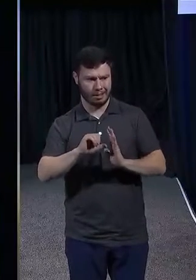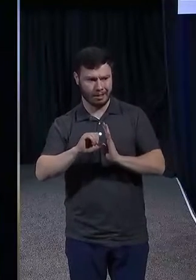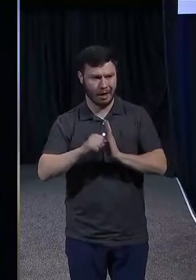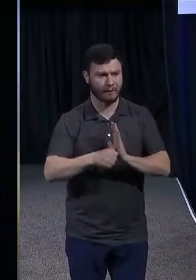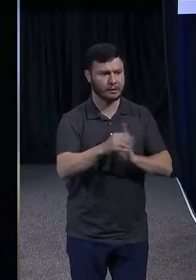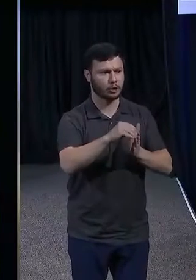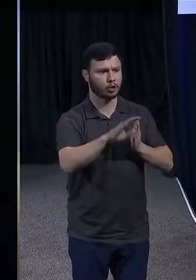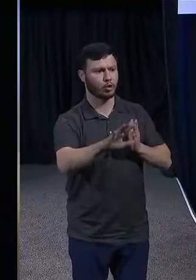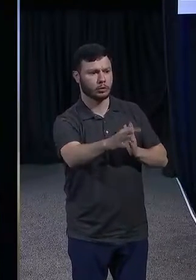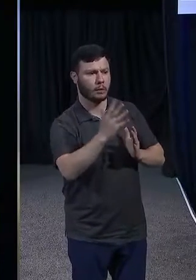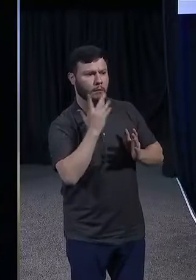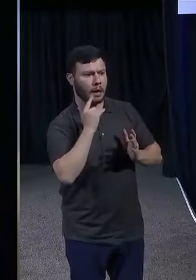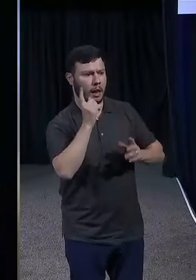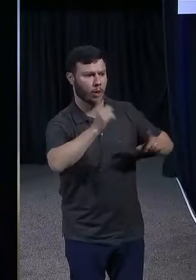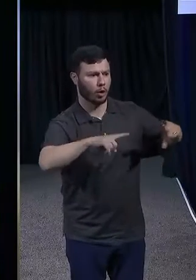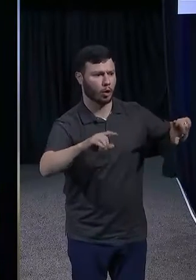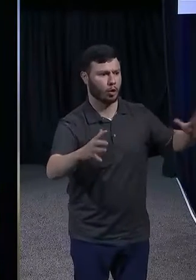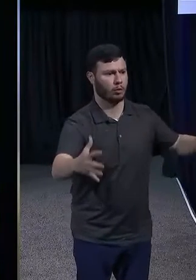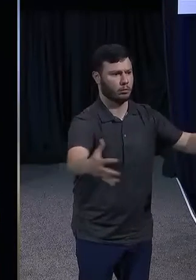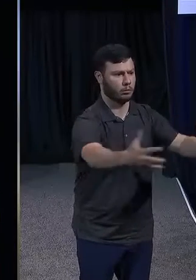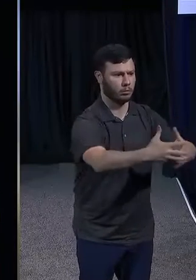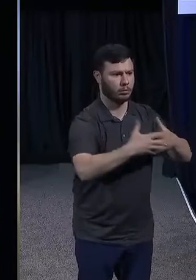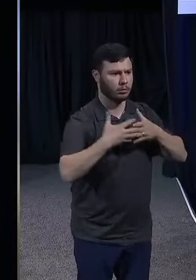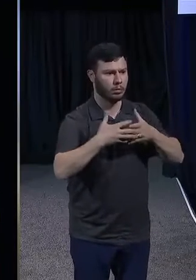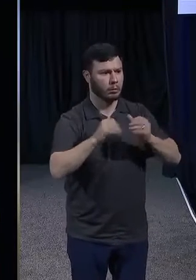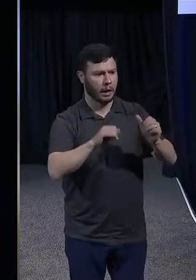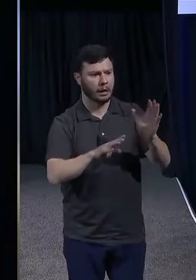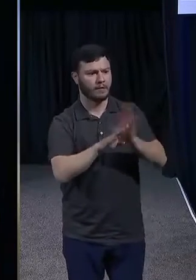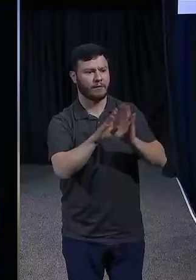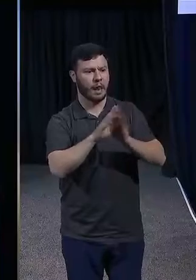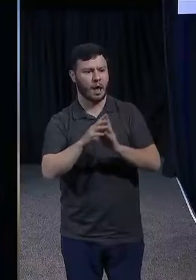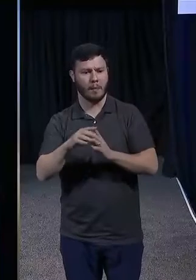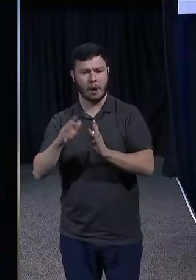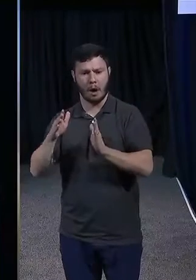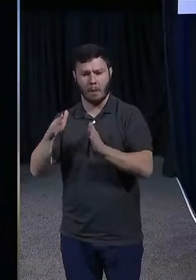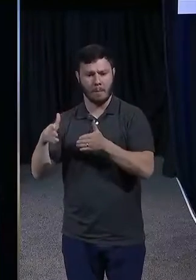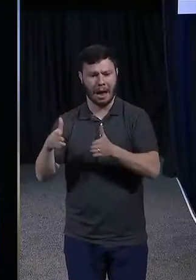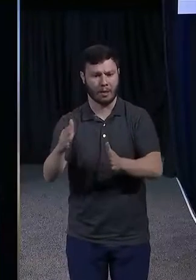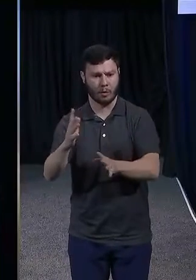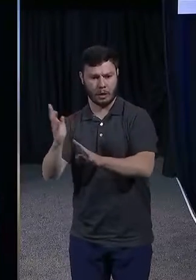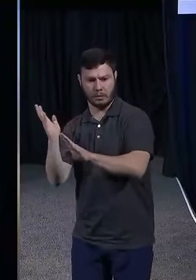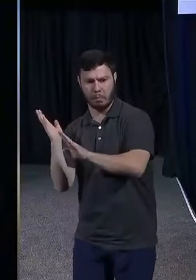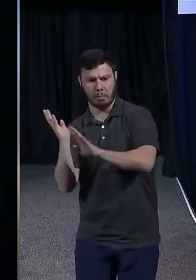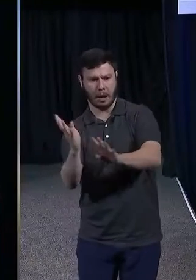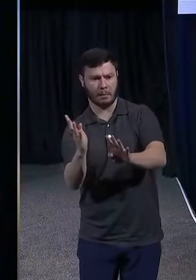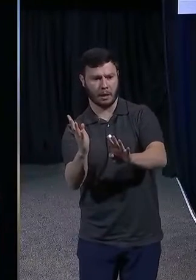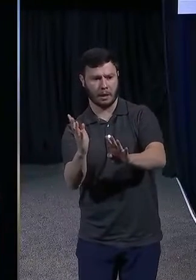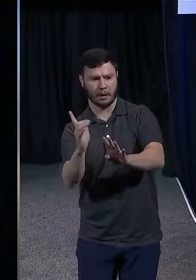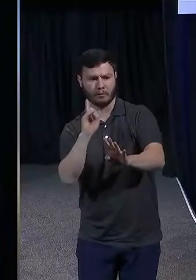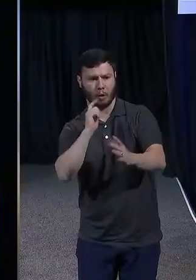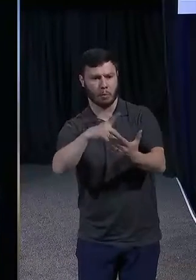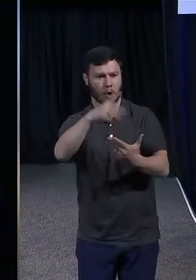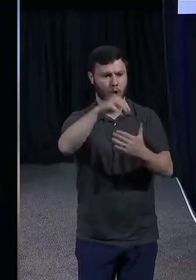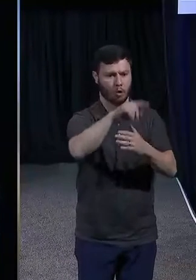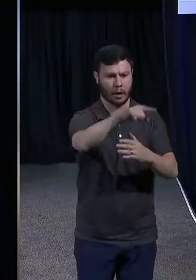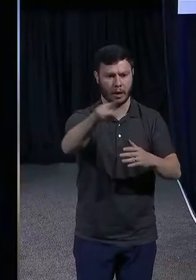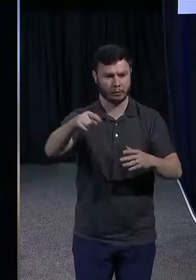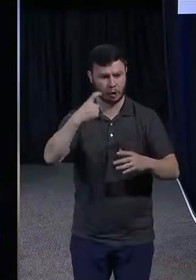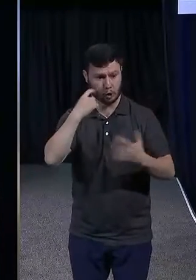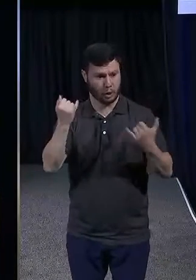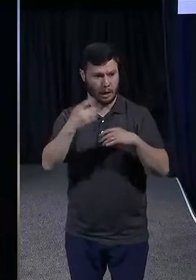color. You can develop pathways and pipeline programs. I just attended earlier